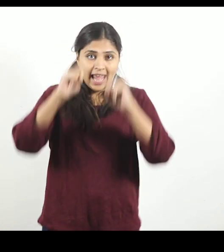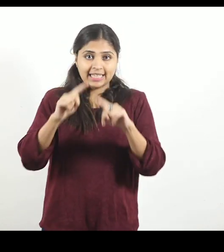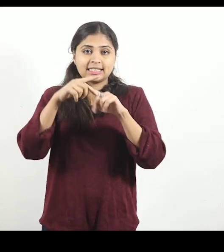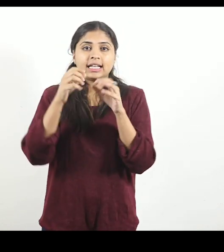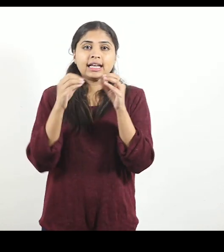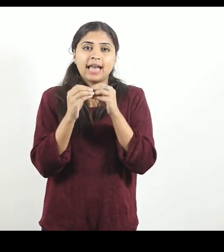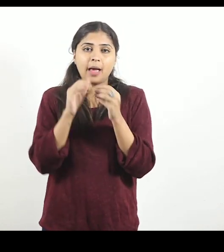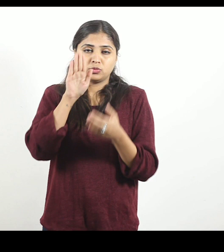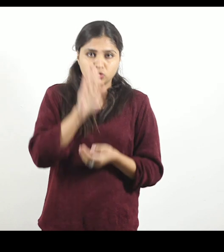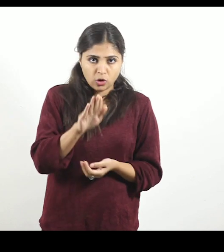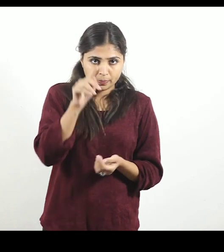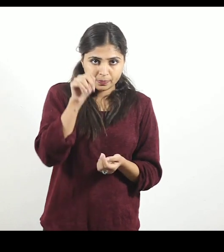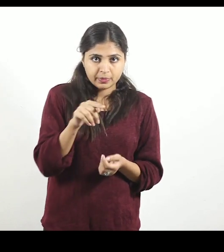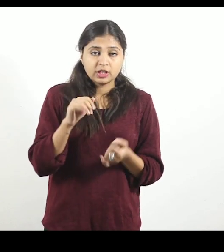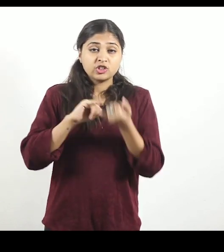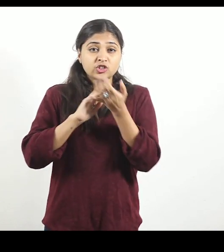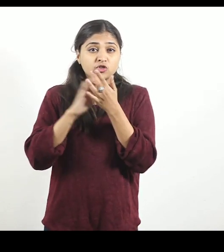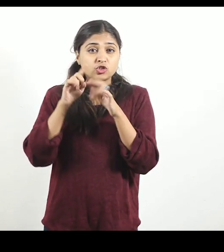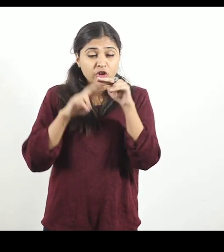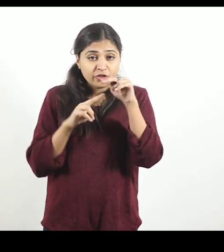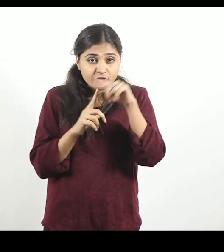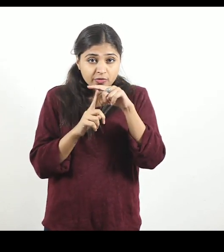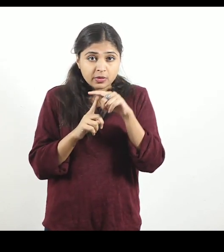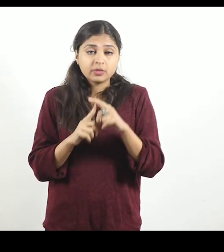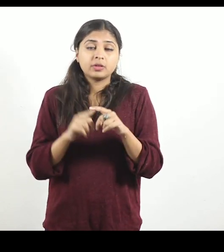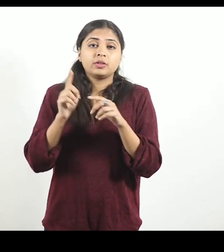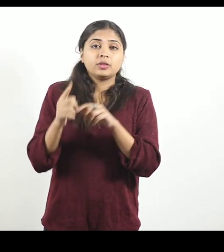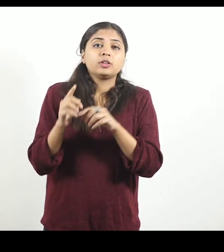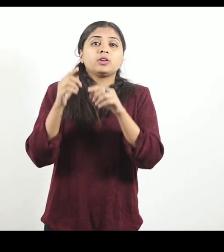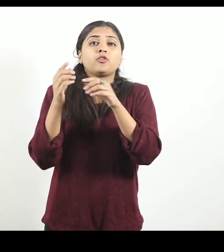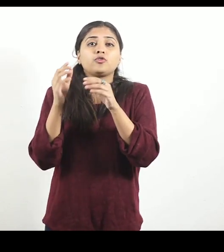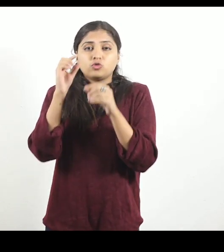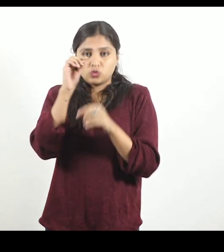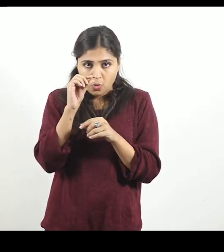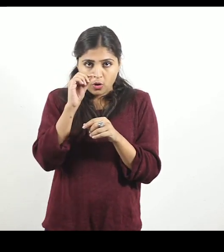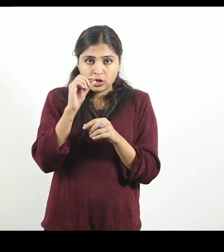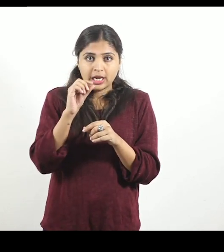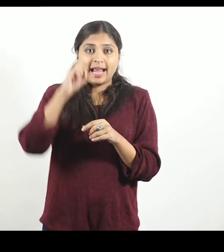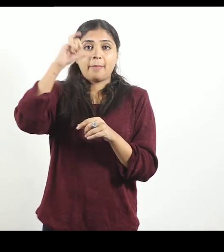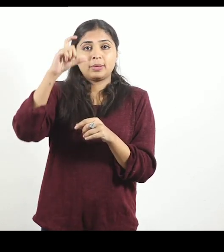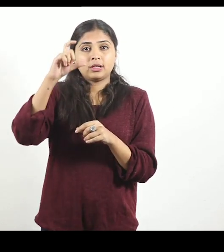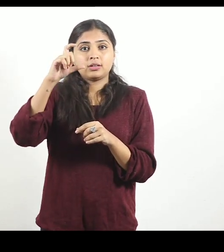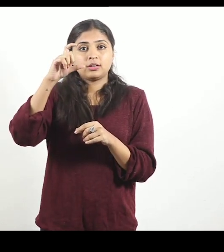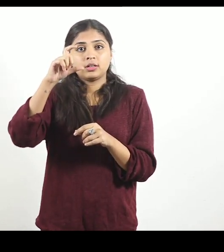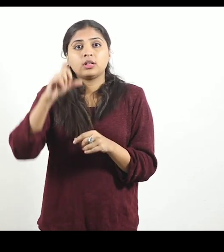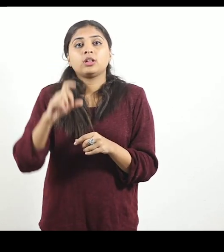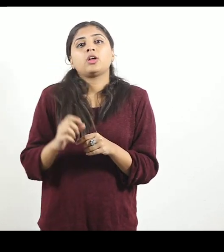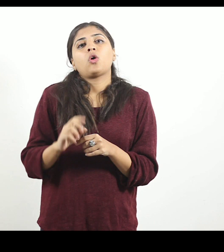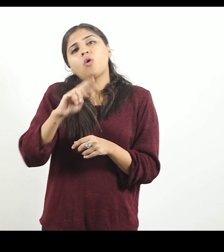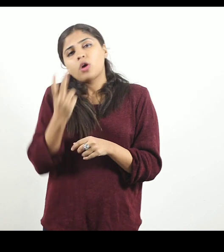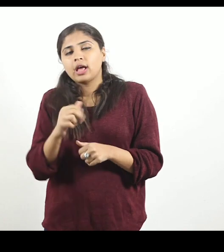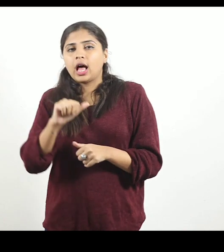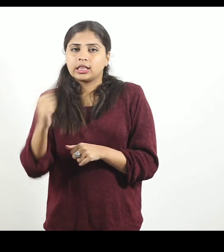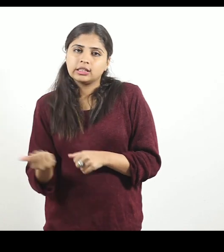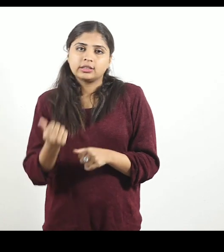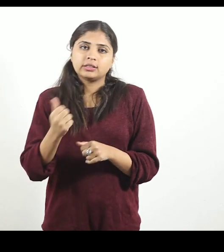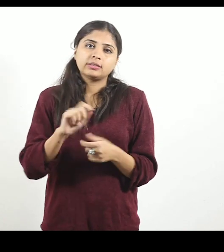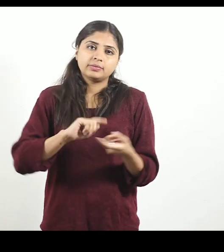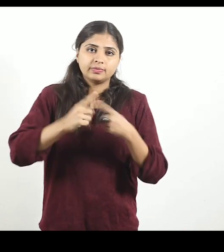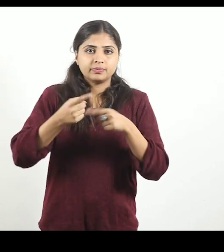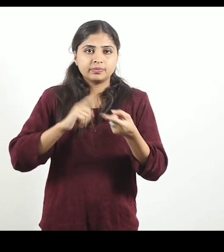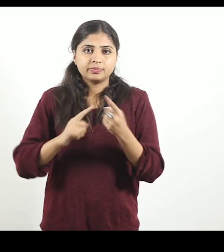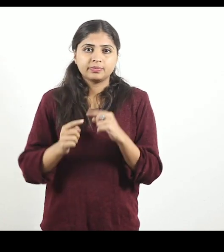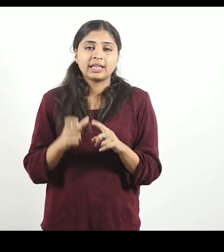stop. Shift. Shift the character from small to capital and vice versa.